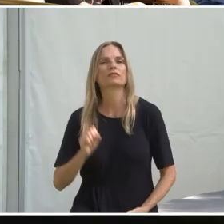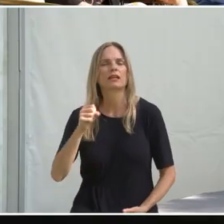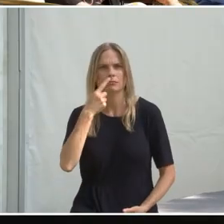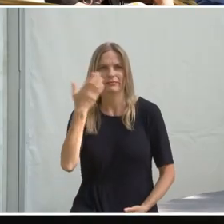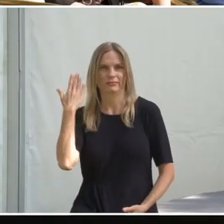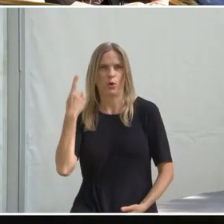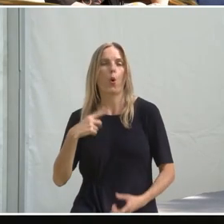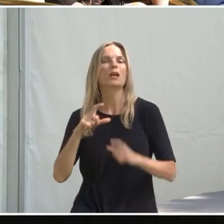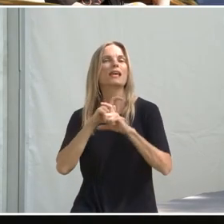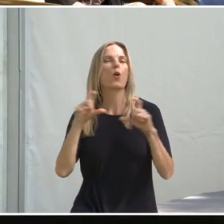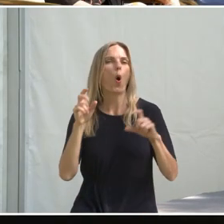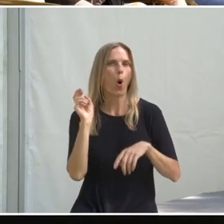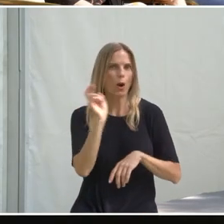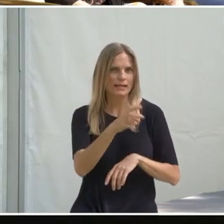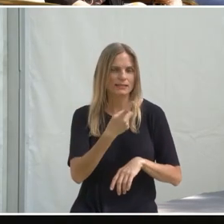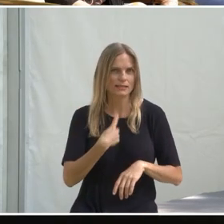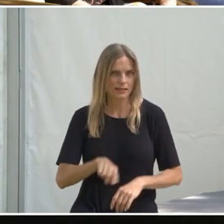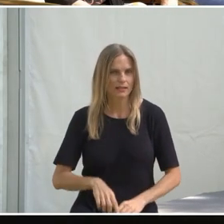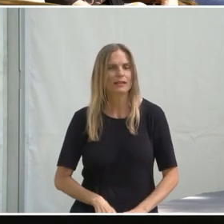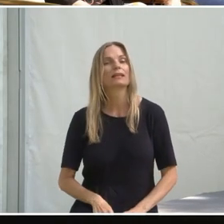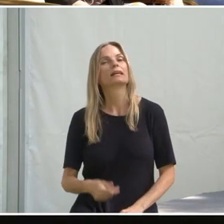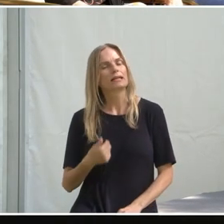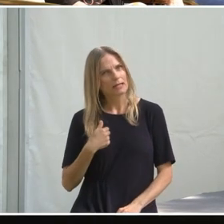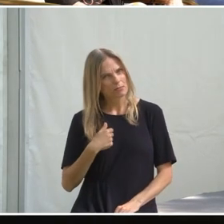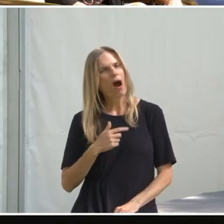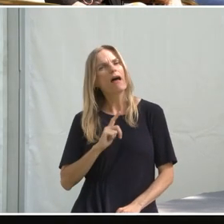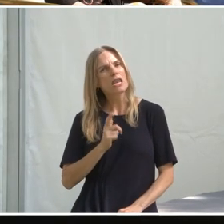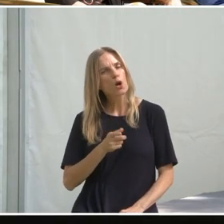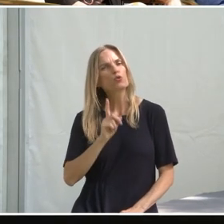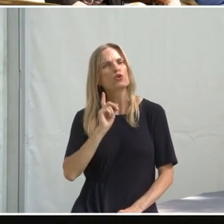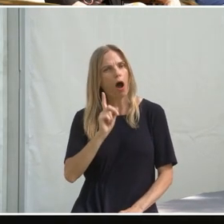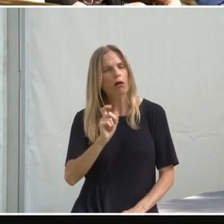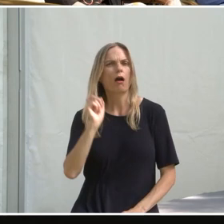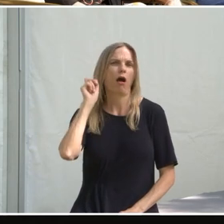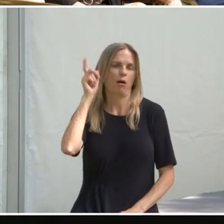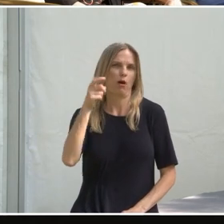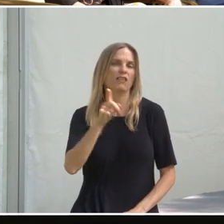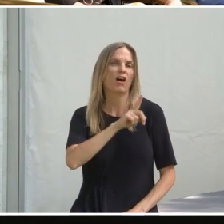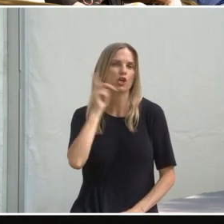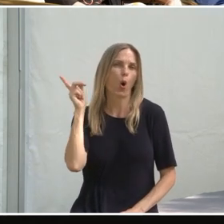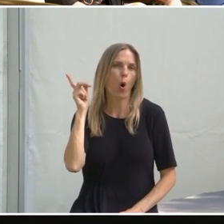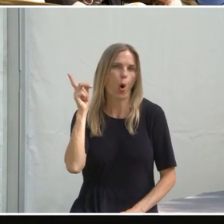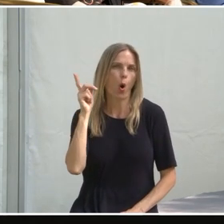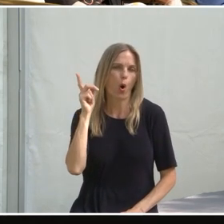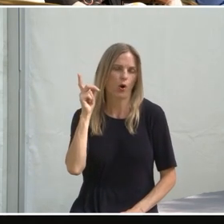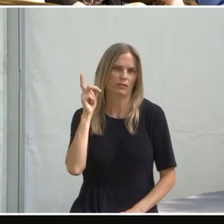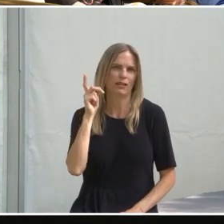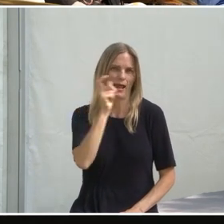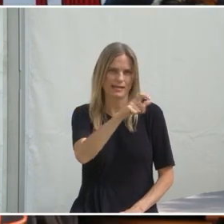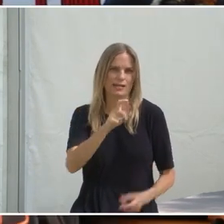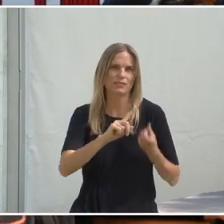school. I agree with the sentiment, but I feel like the biggest effect, especially in the young age, comes actually from home,